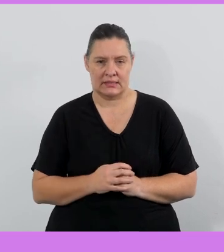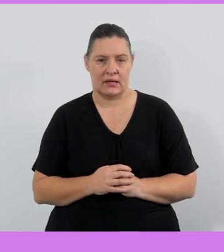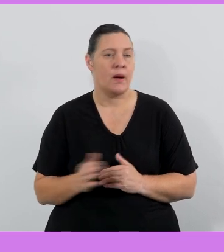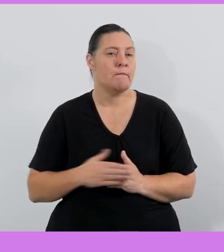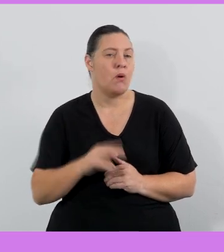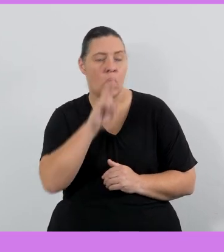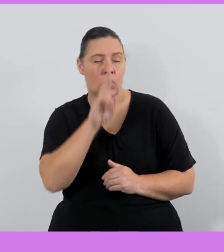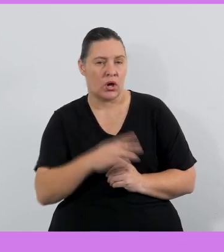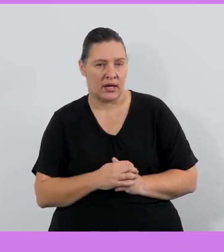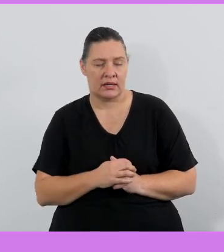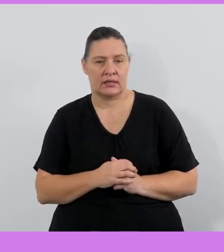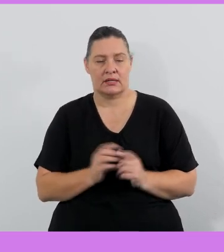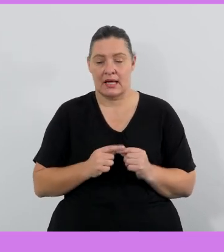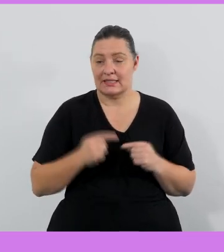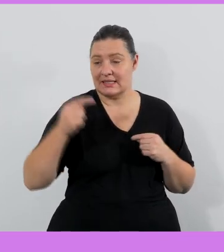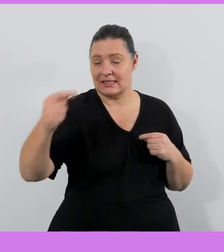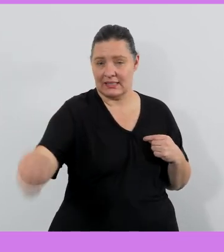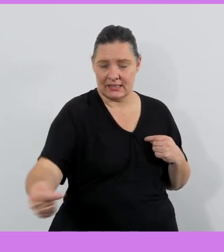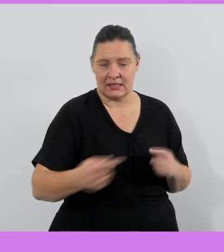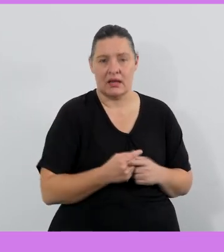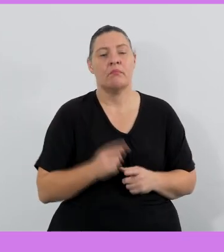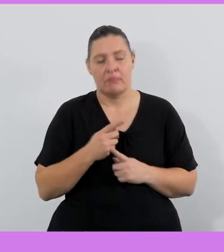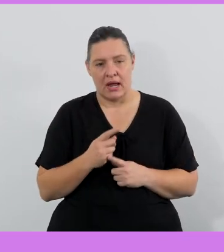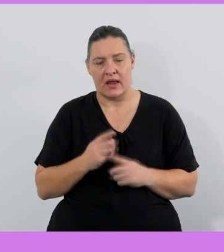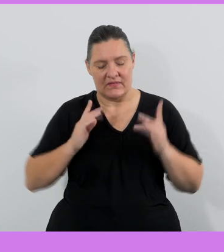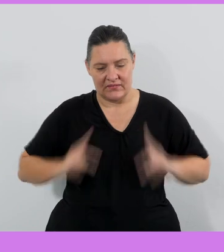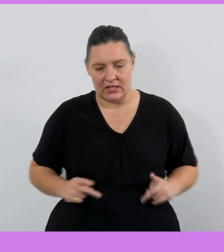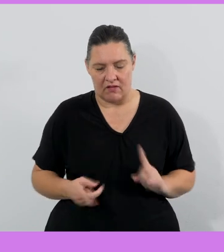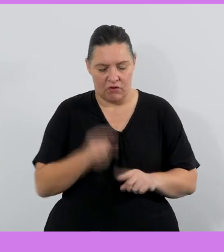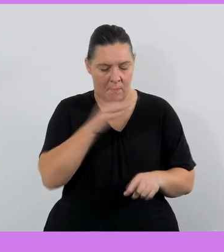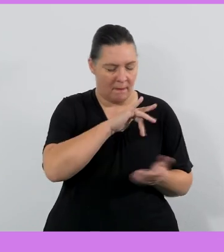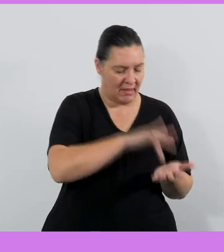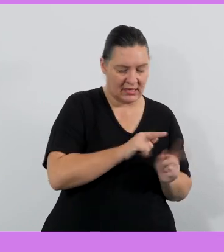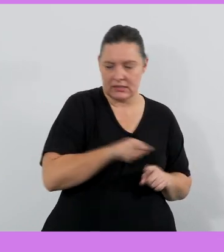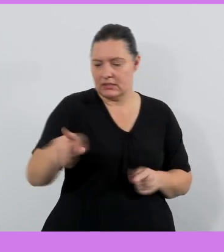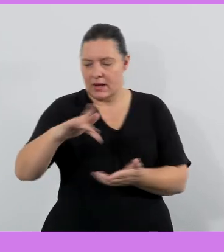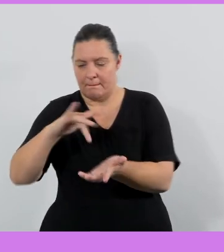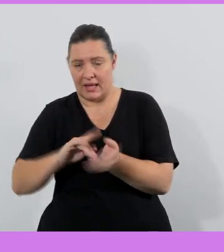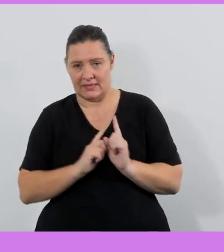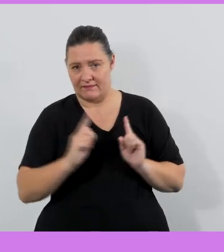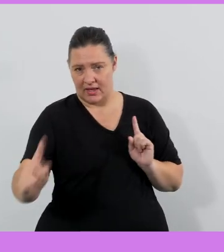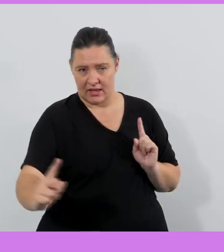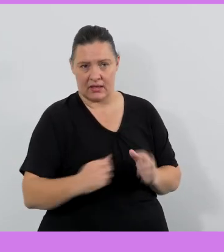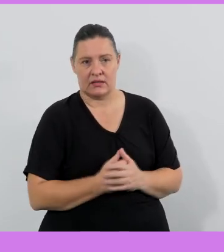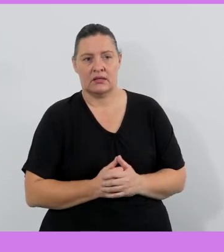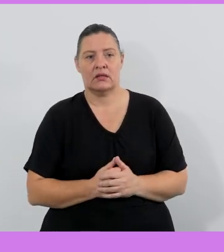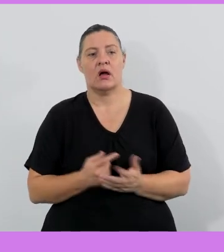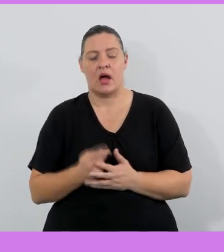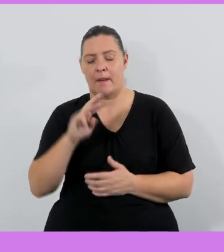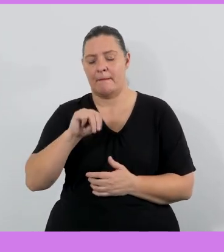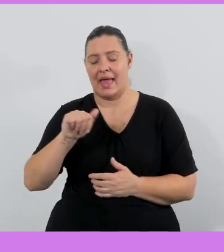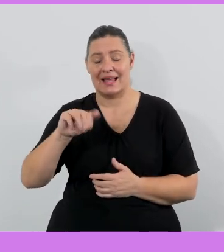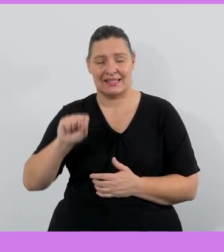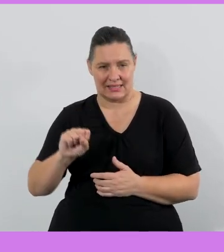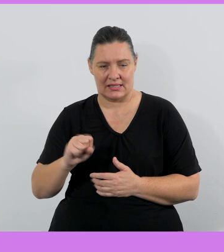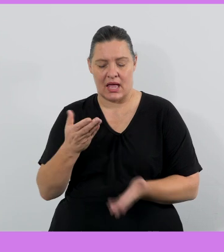else did we look at? We looked at distance. That's the physical length between 2 points. Also, our mass, that is